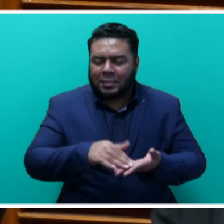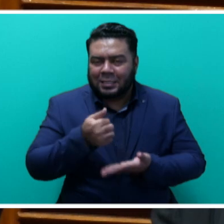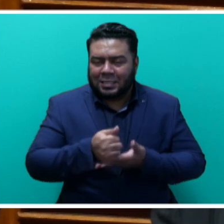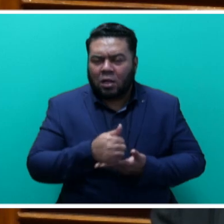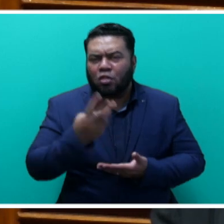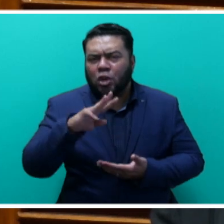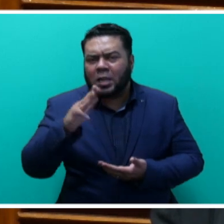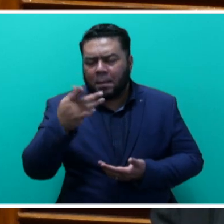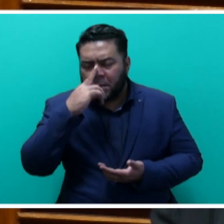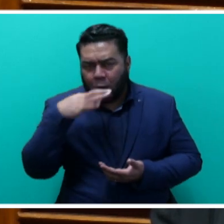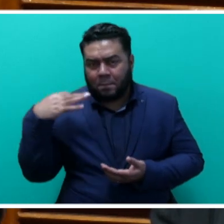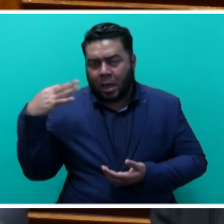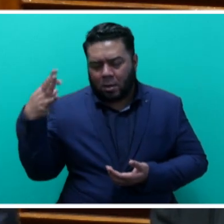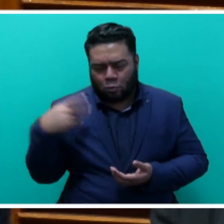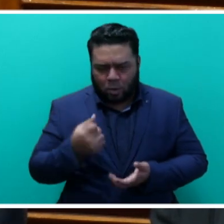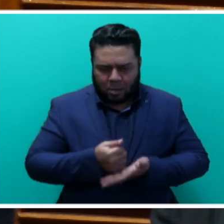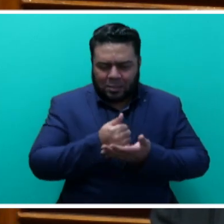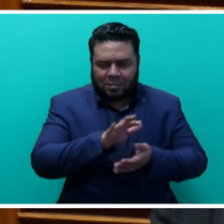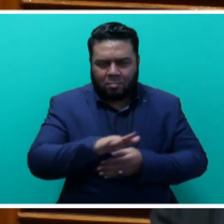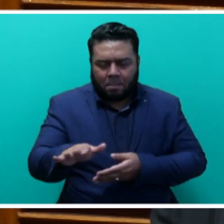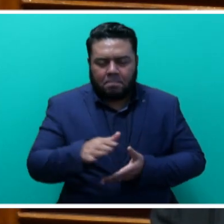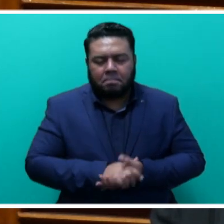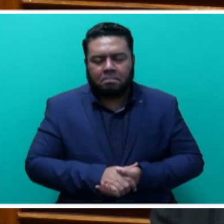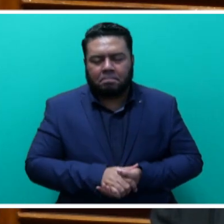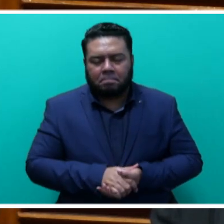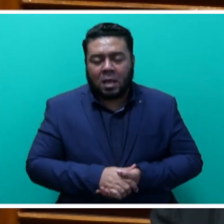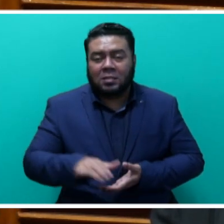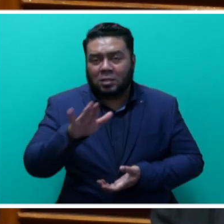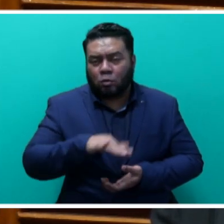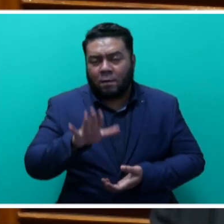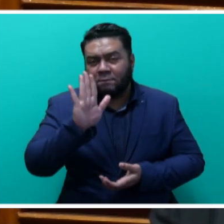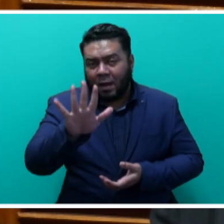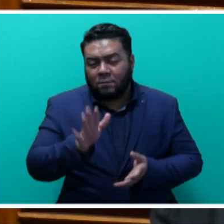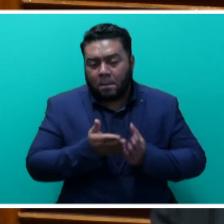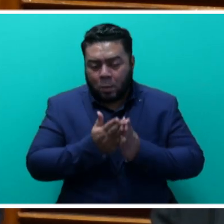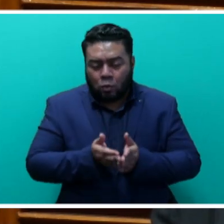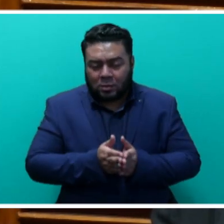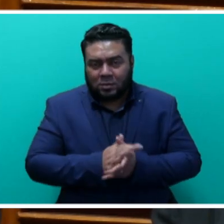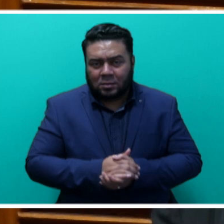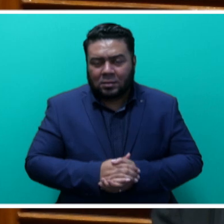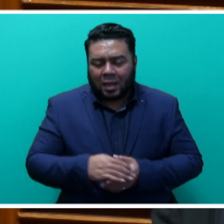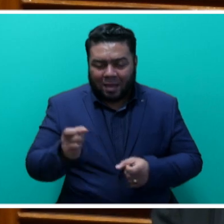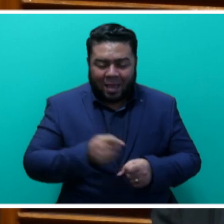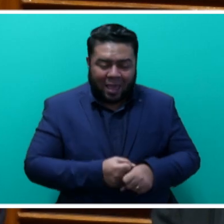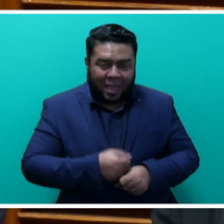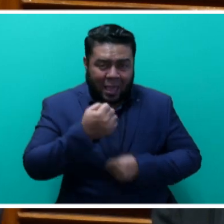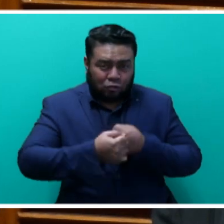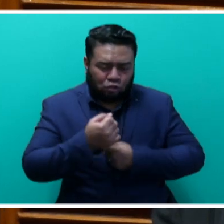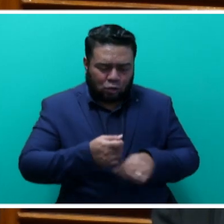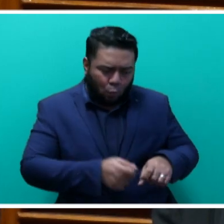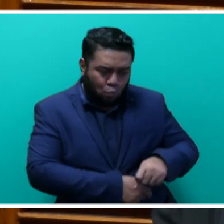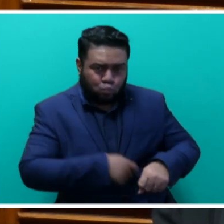applicants across the 4 divisions. The Central Division, 5 boat and engines.